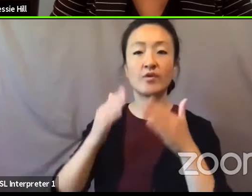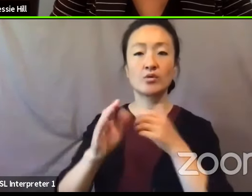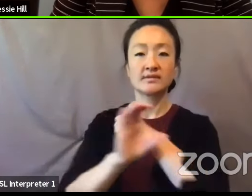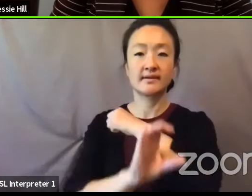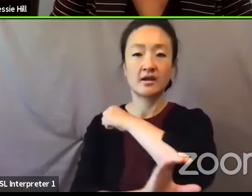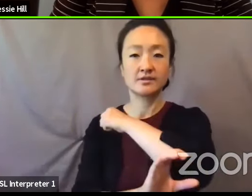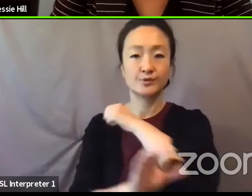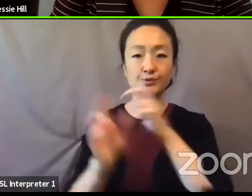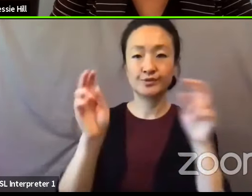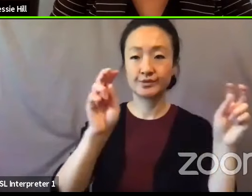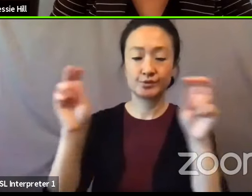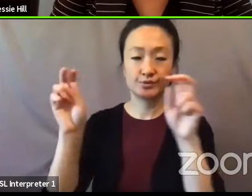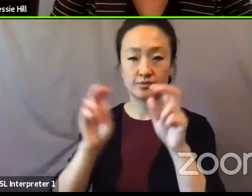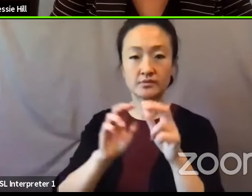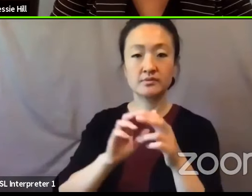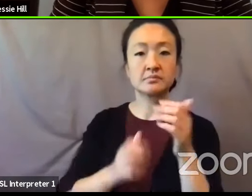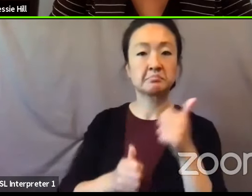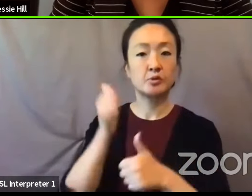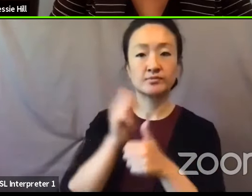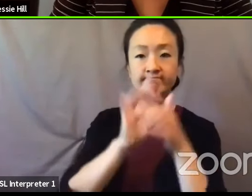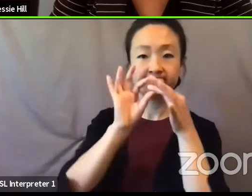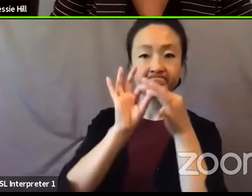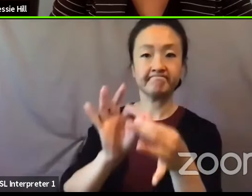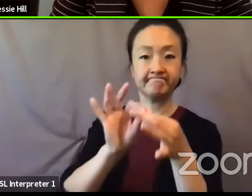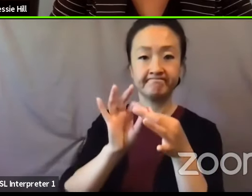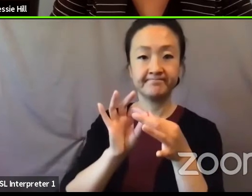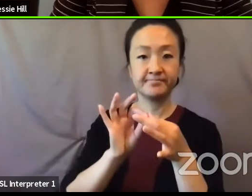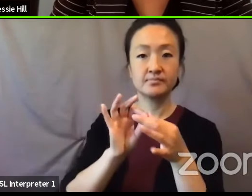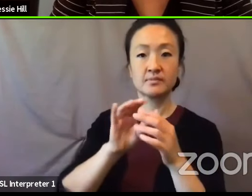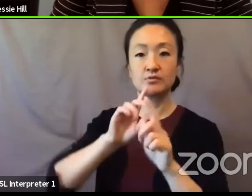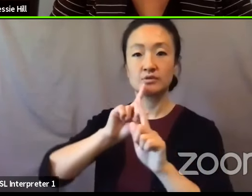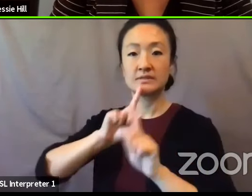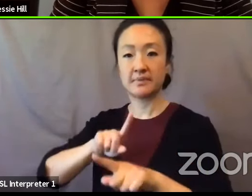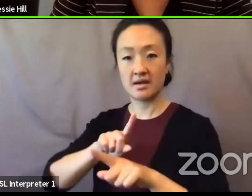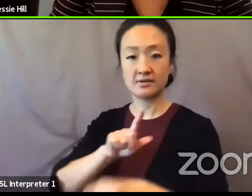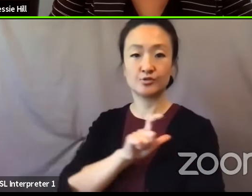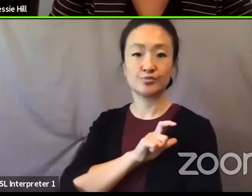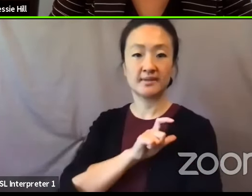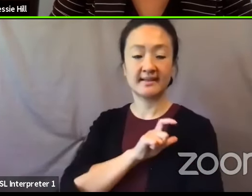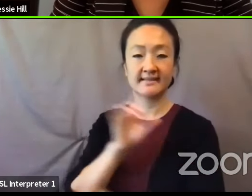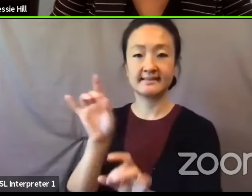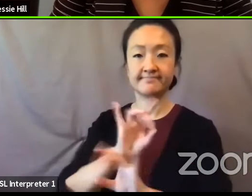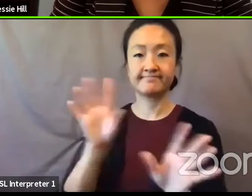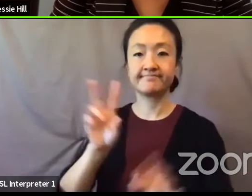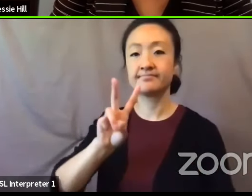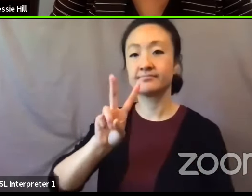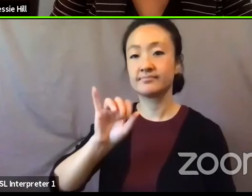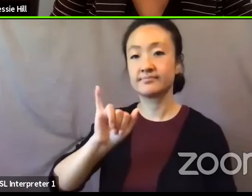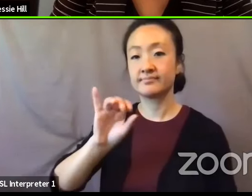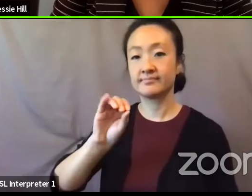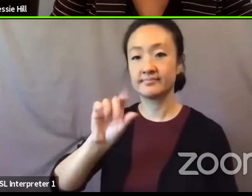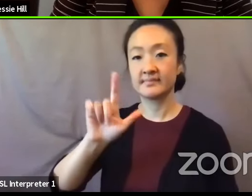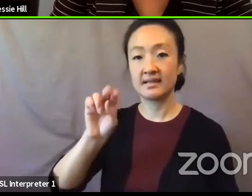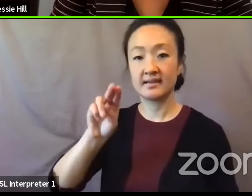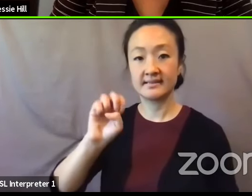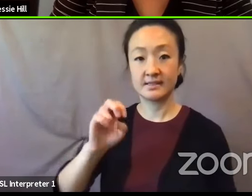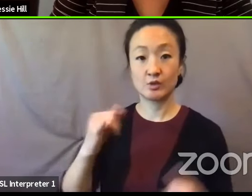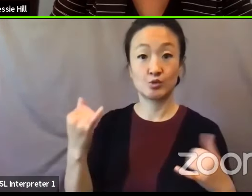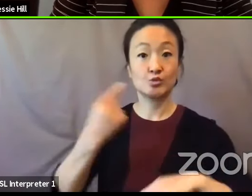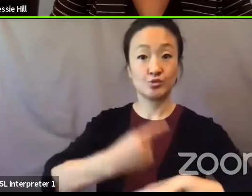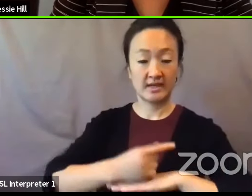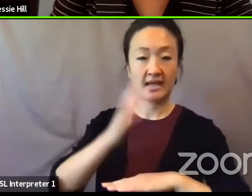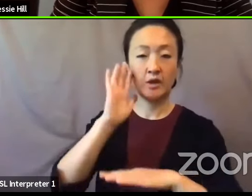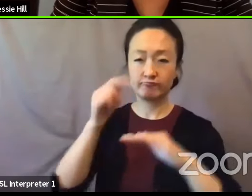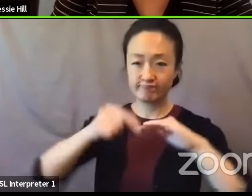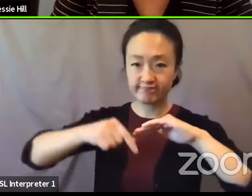and primarily in connection with the response to police violence. So today we'll be drilling into the legal